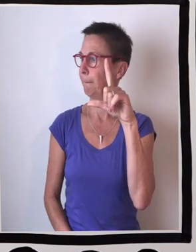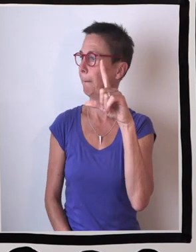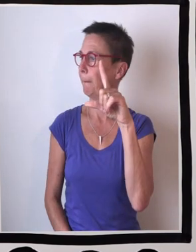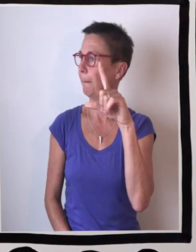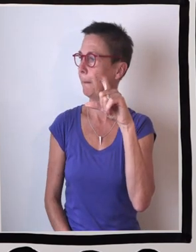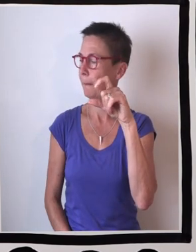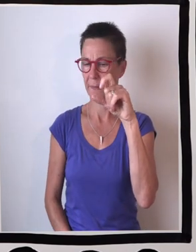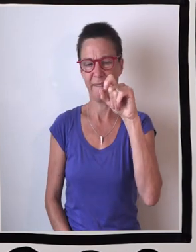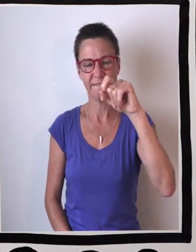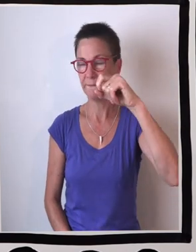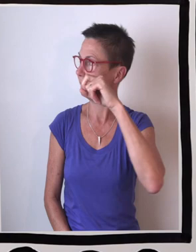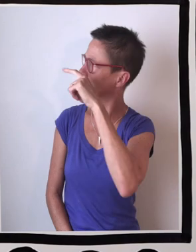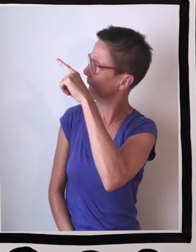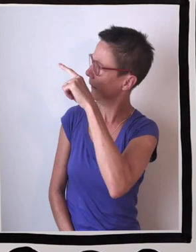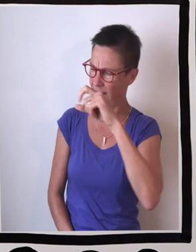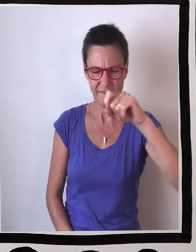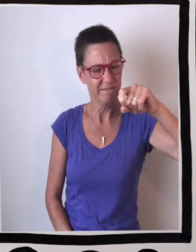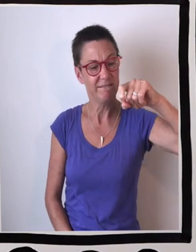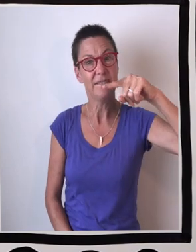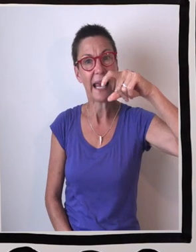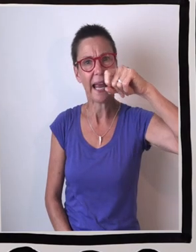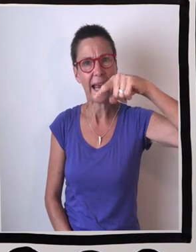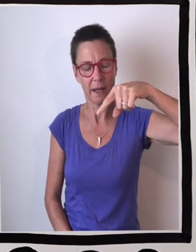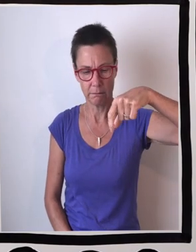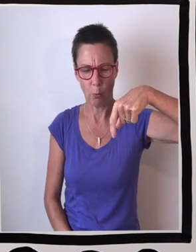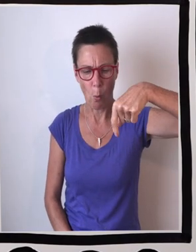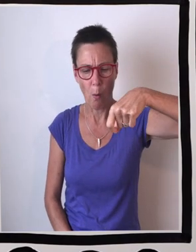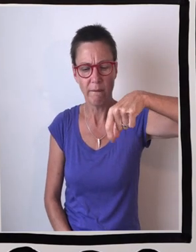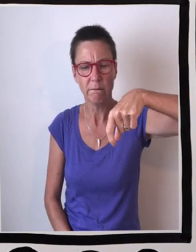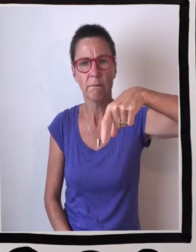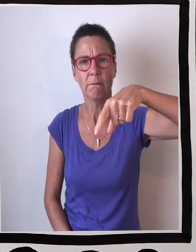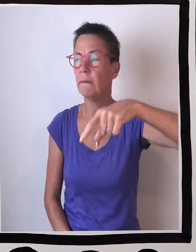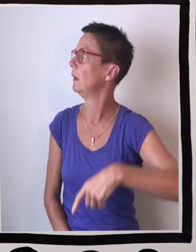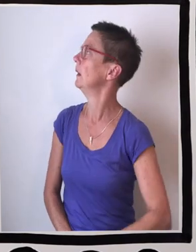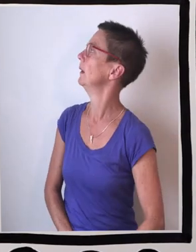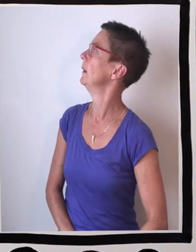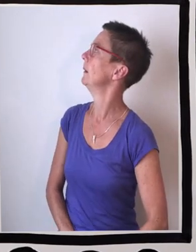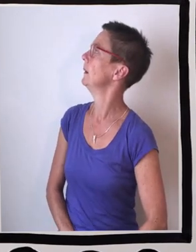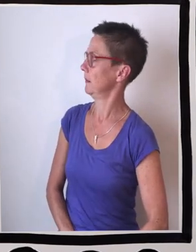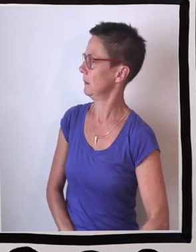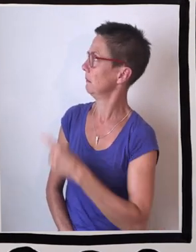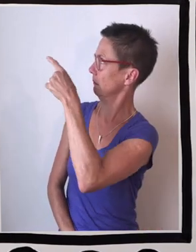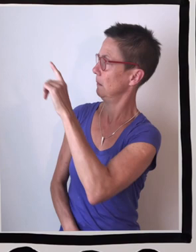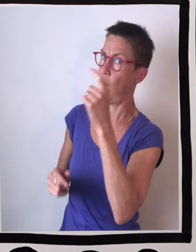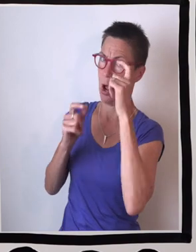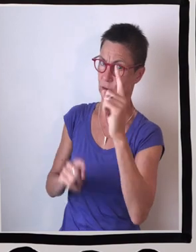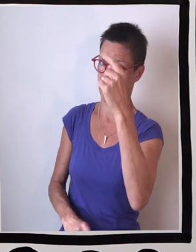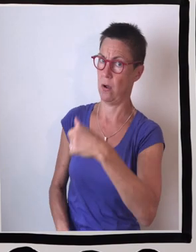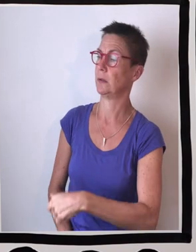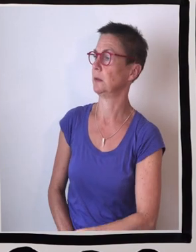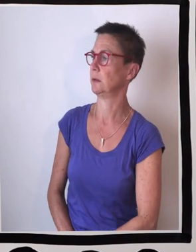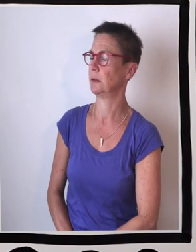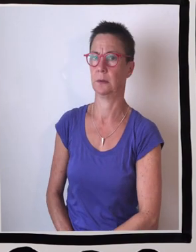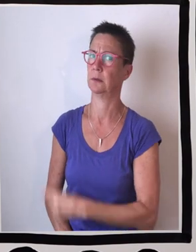like that and flick the ball or push the ball. Great. So you go first and I am going